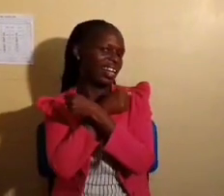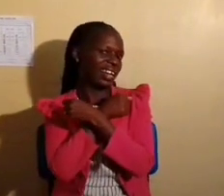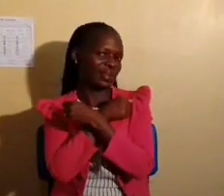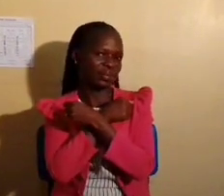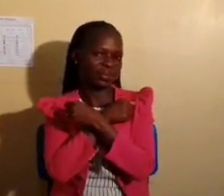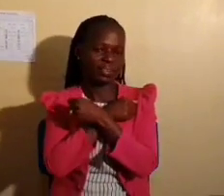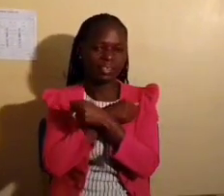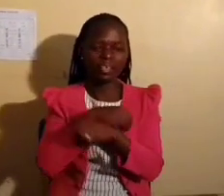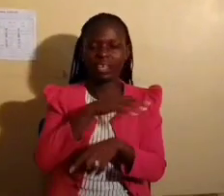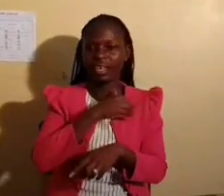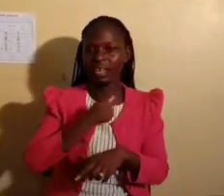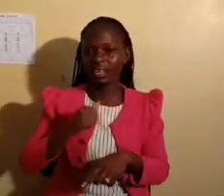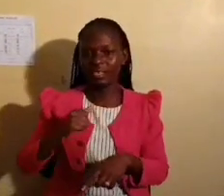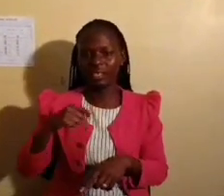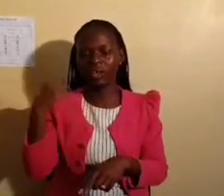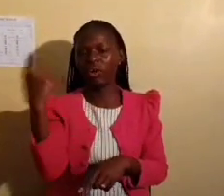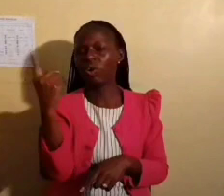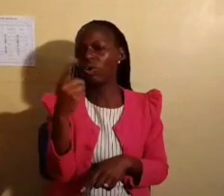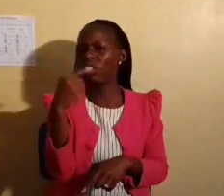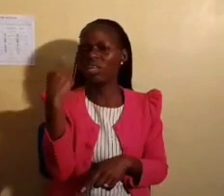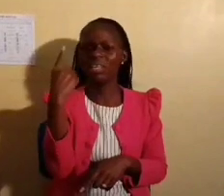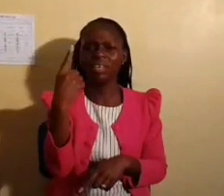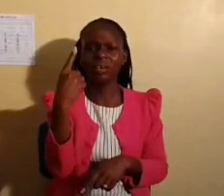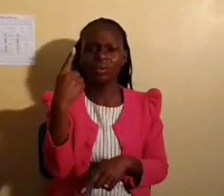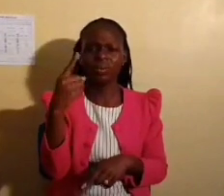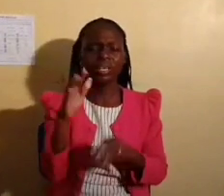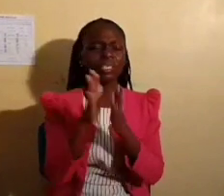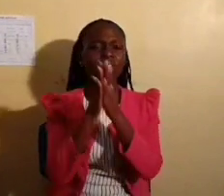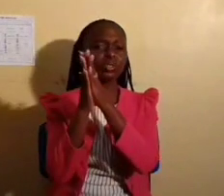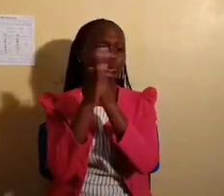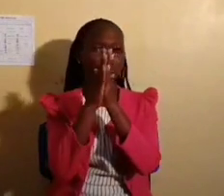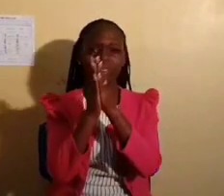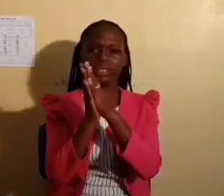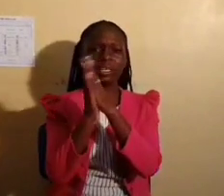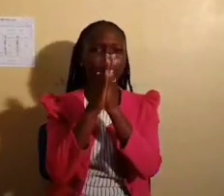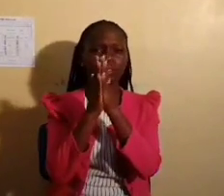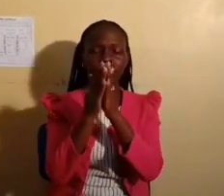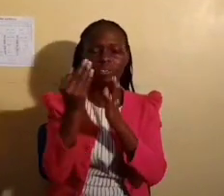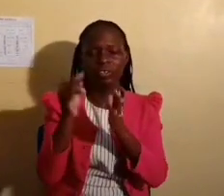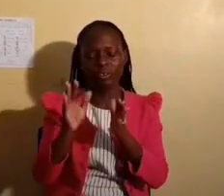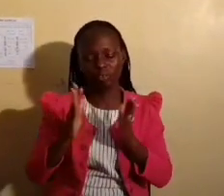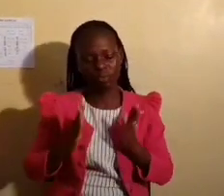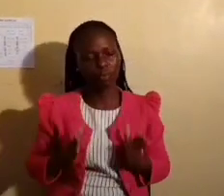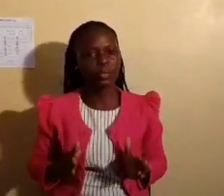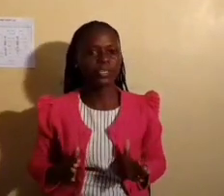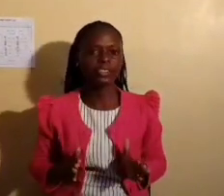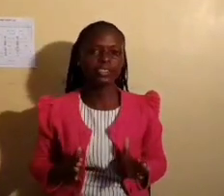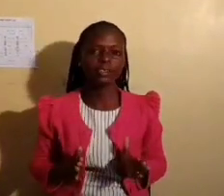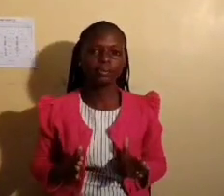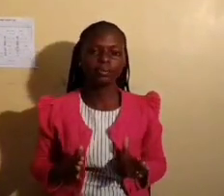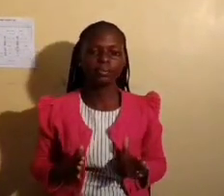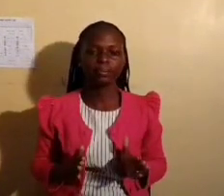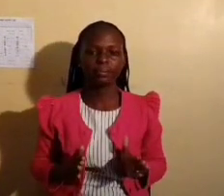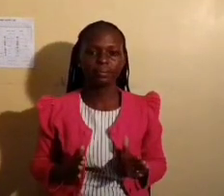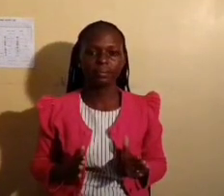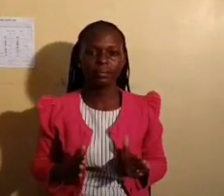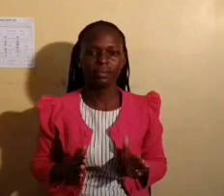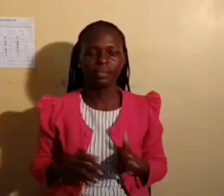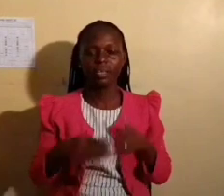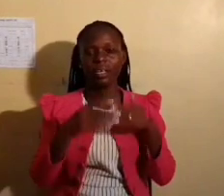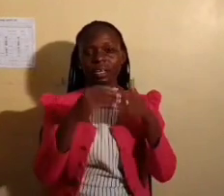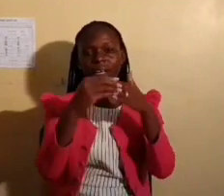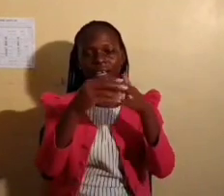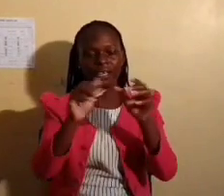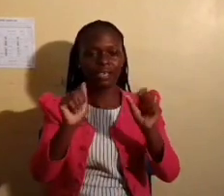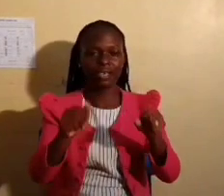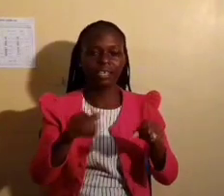religion of love. And there is only one caste, the caste of humanity.